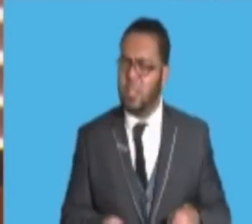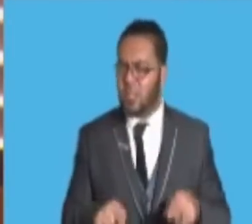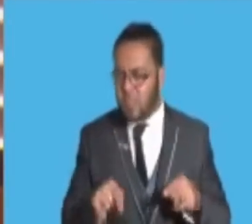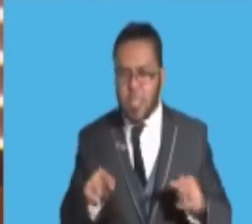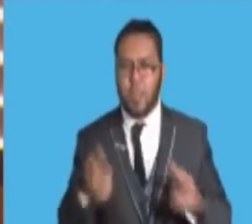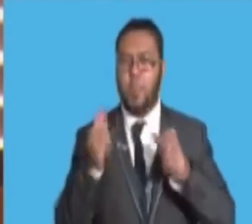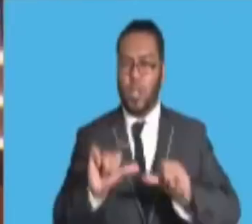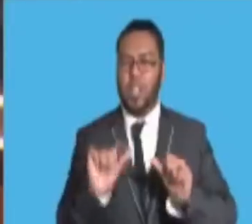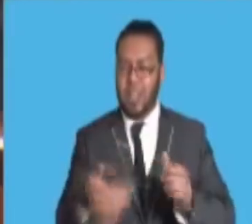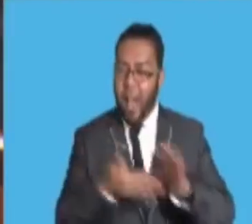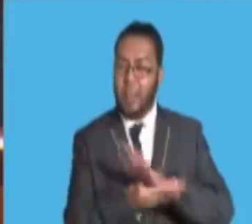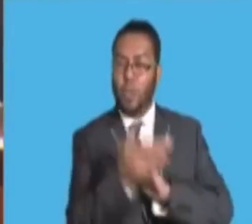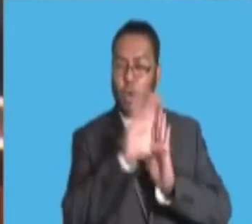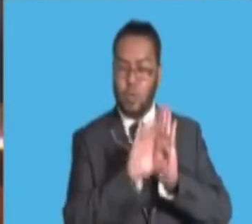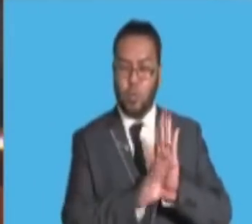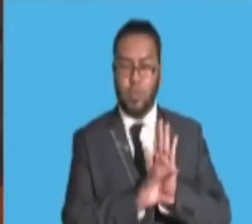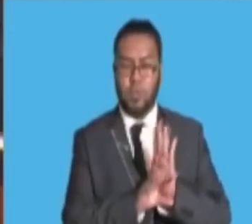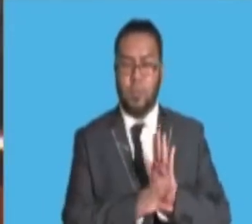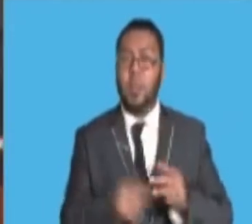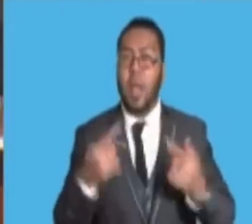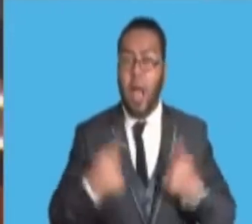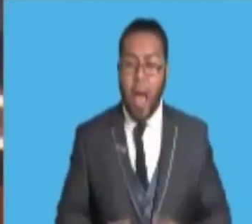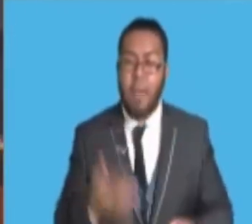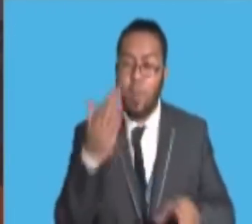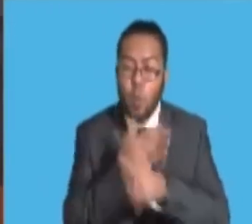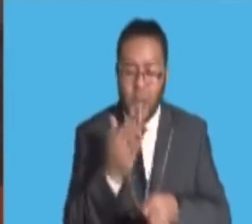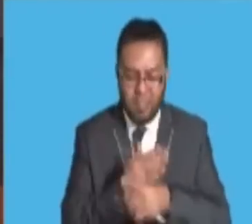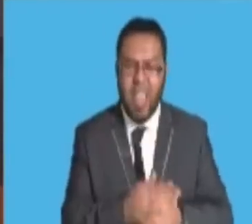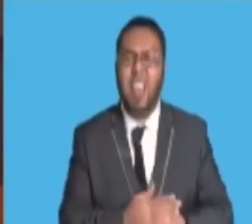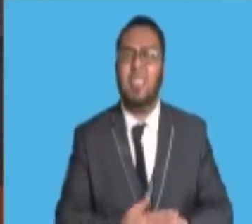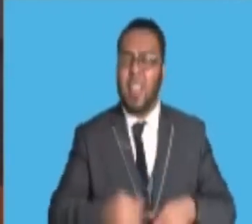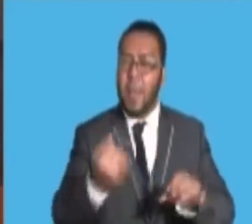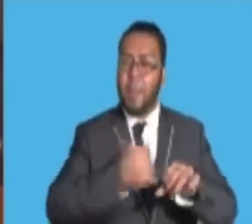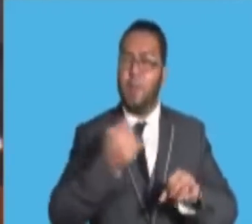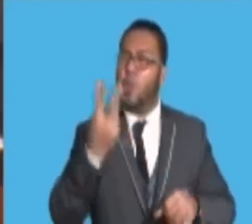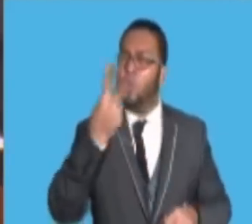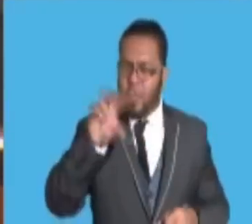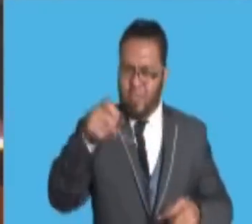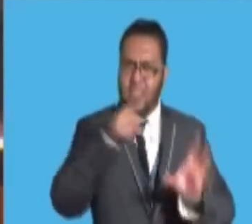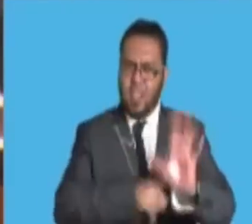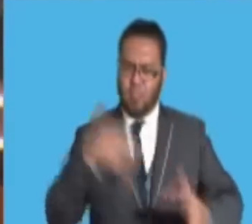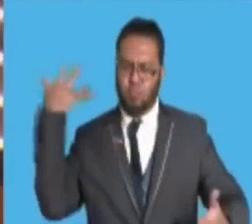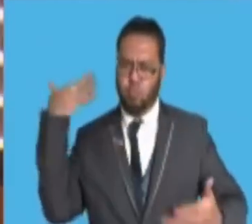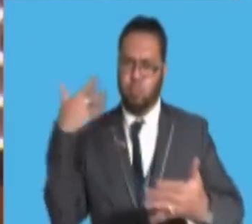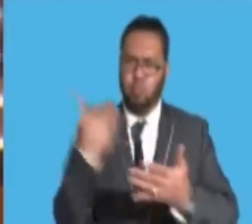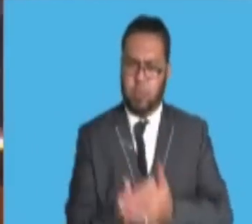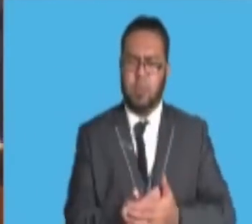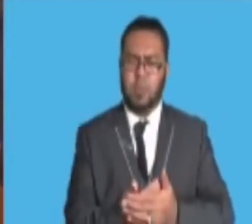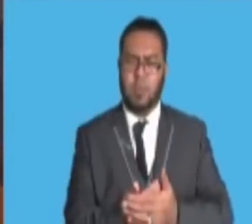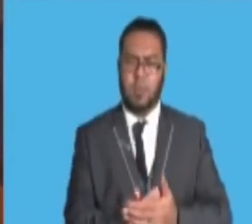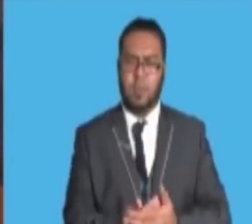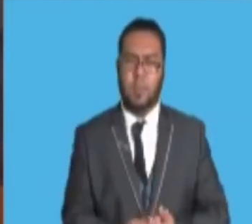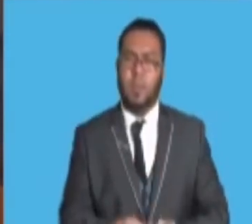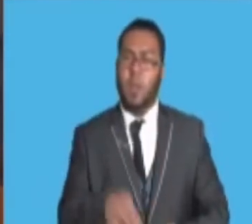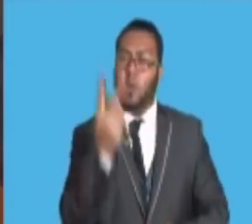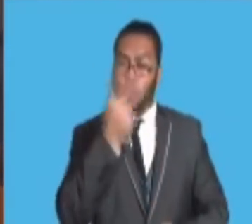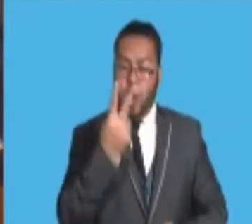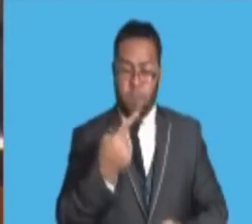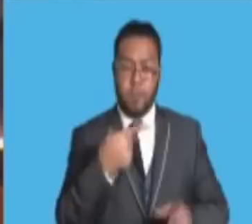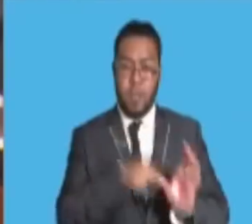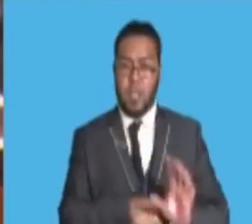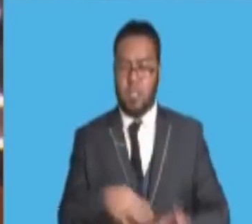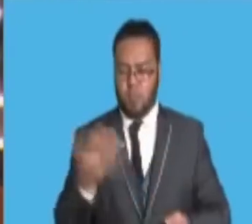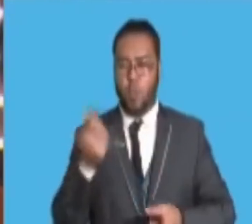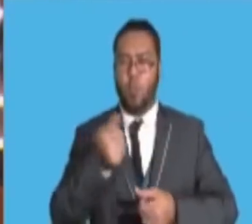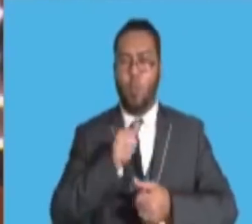Constitution. Madam Speaker, I have worked as a medical practitioner for 20 years. 12 of those as a qualified surgeon. I